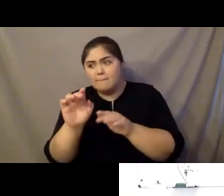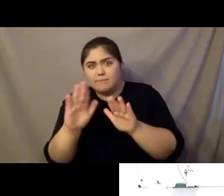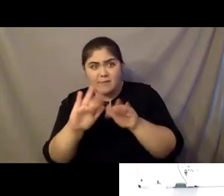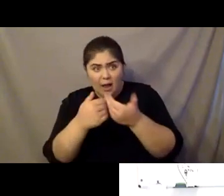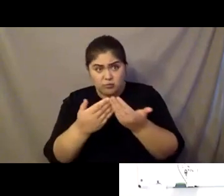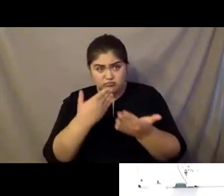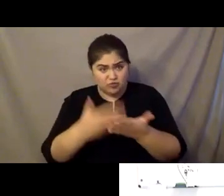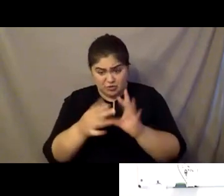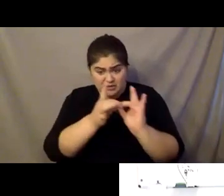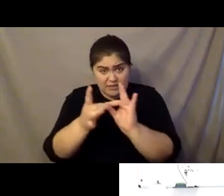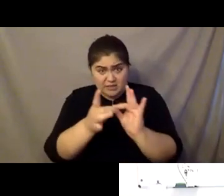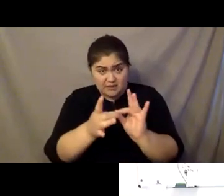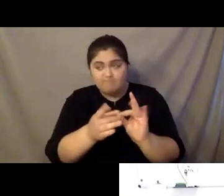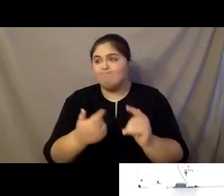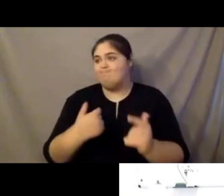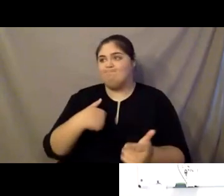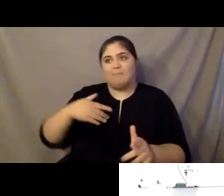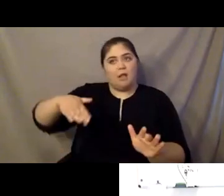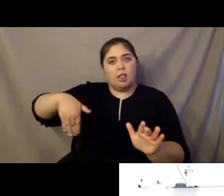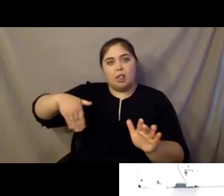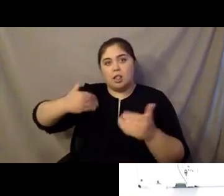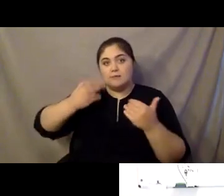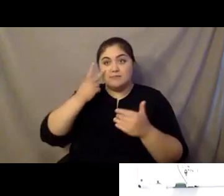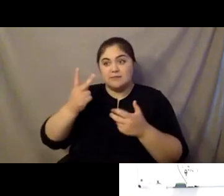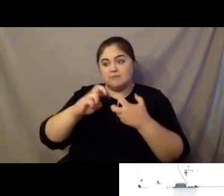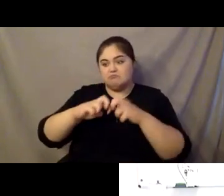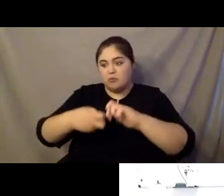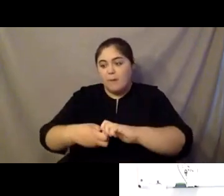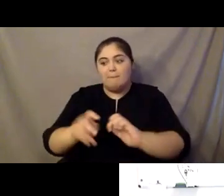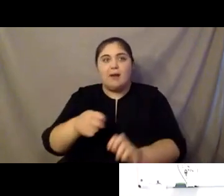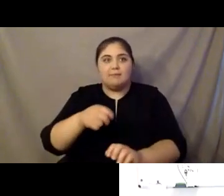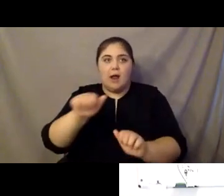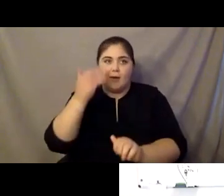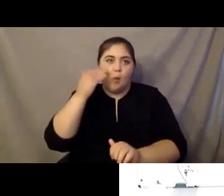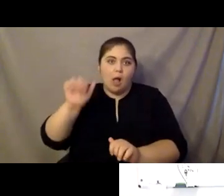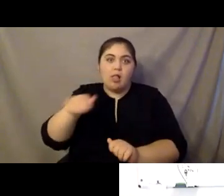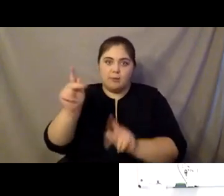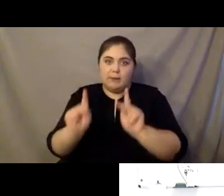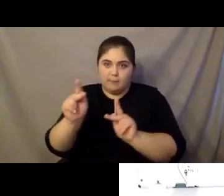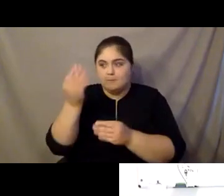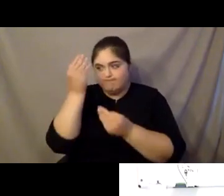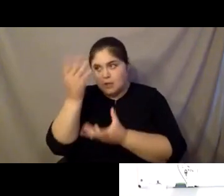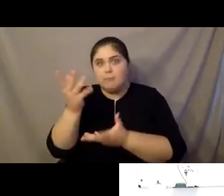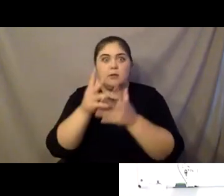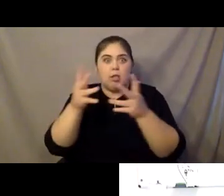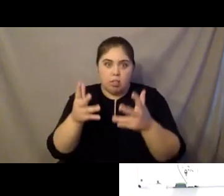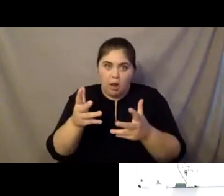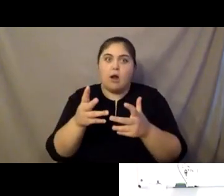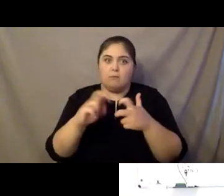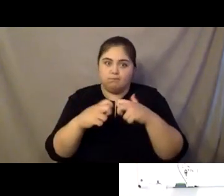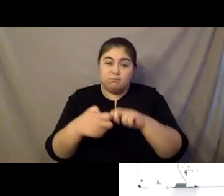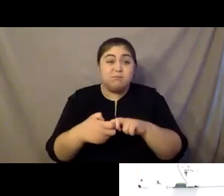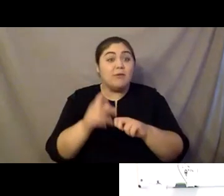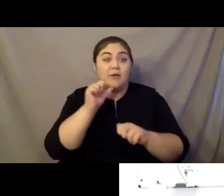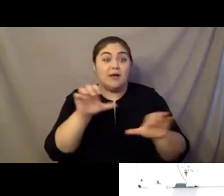haven't had an issue, but I've certainly heard anecdotally other people who have. But they aren't doing a lot of our appearances. If the